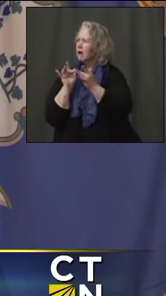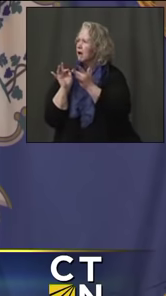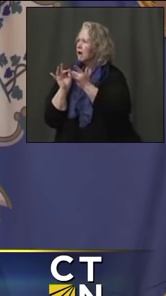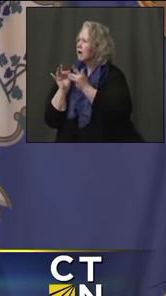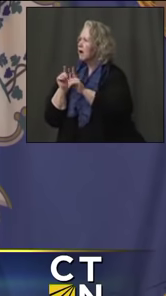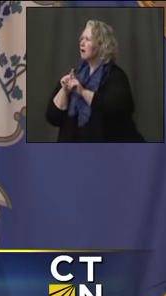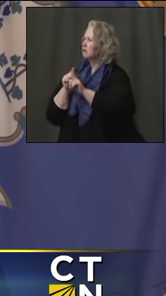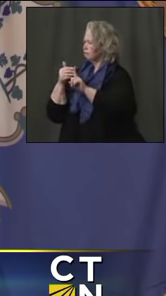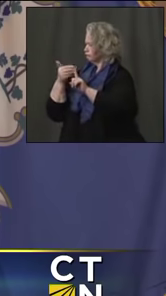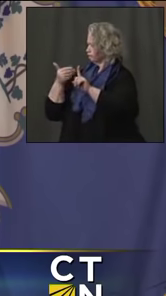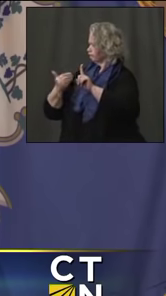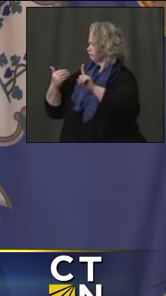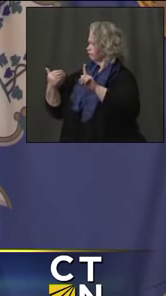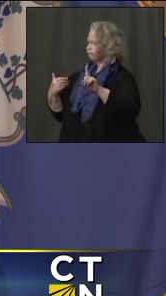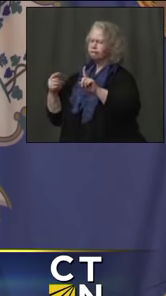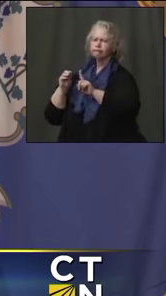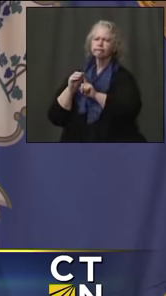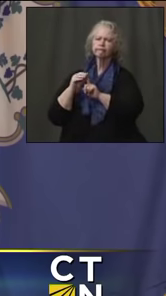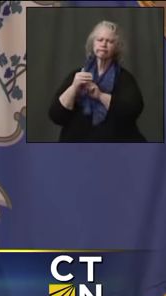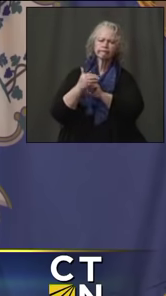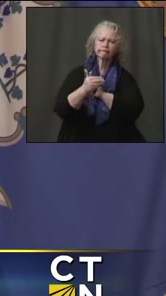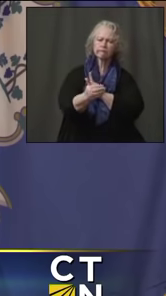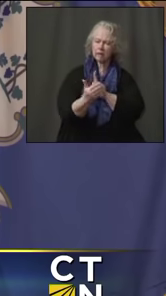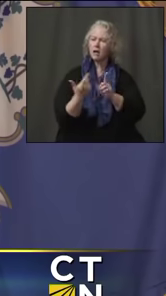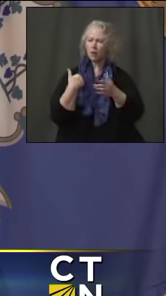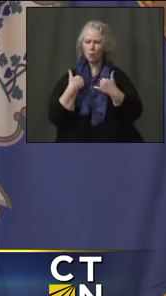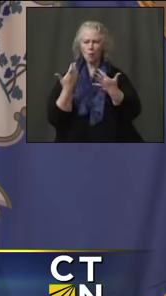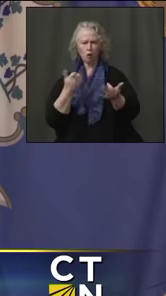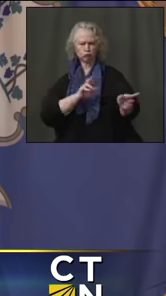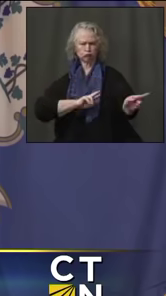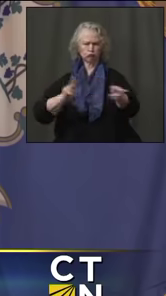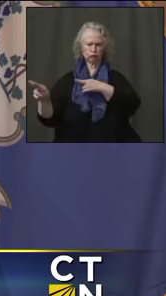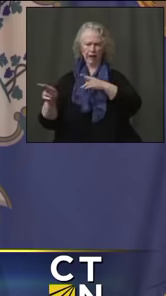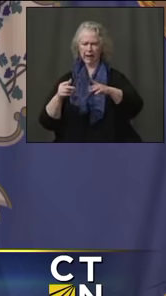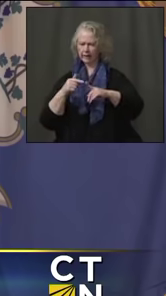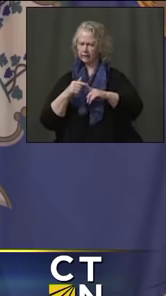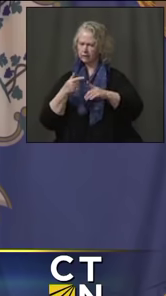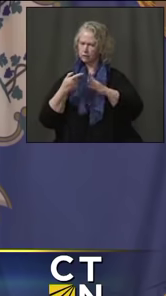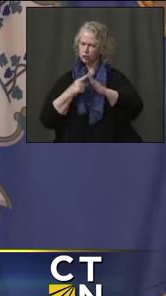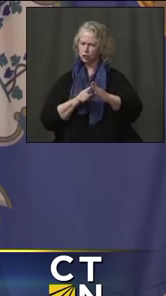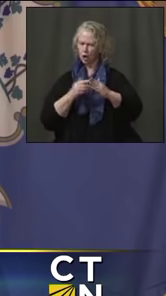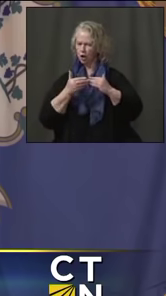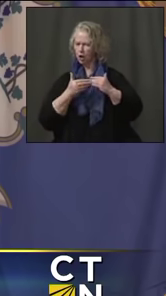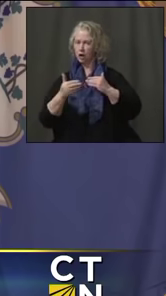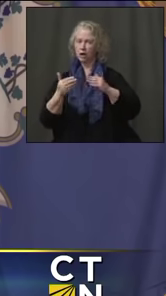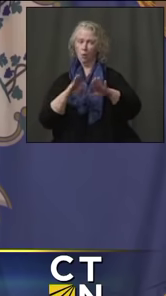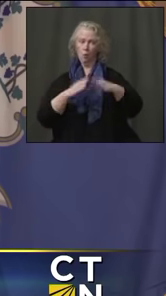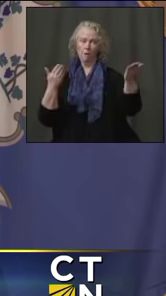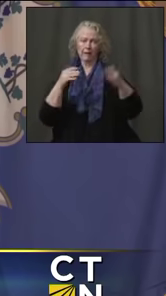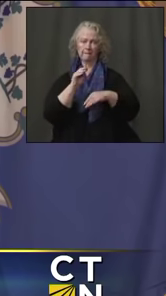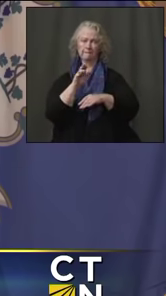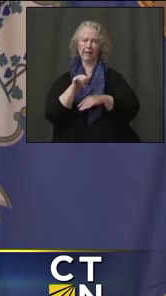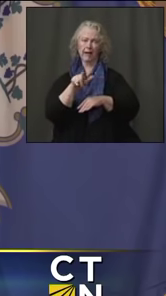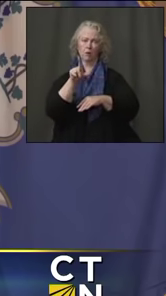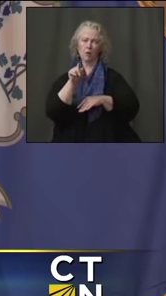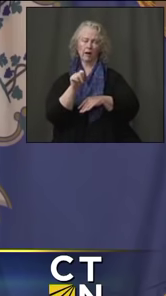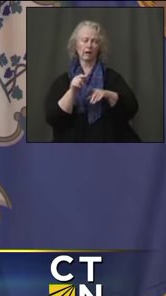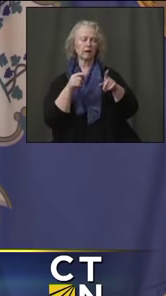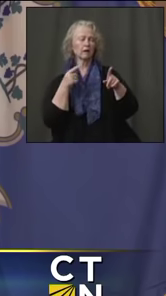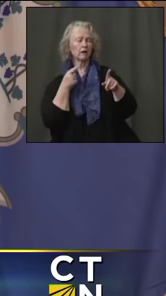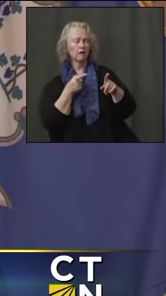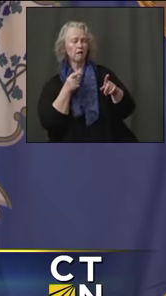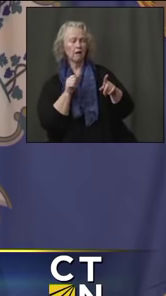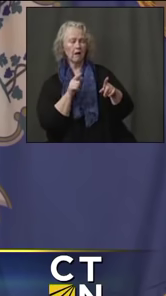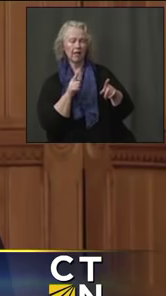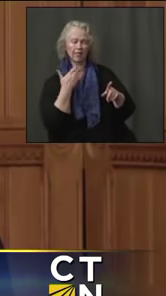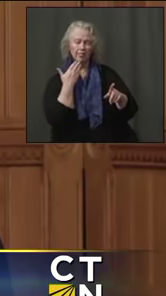that in a big way in time for May 20th, and as we selectively start opening our businesses. And Governor, and thank you